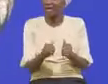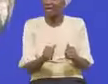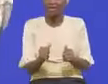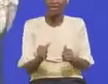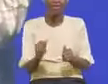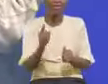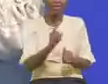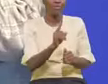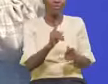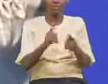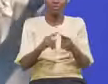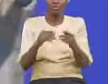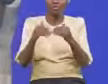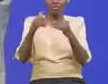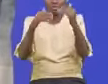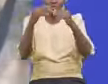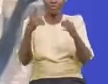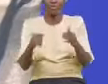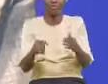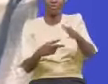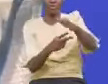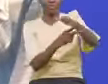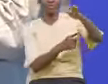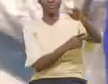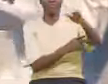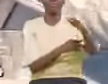Bena ame ɖe la awɔ ana ɖe dzi alo asandia.